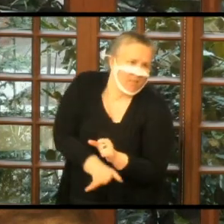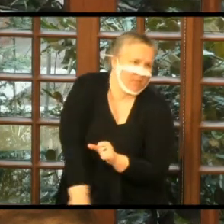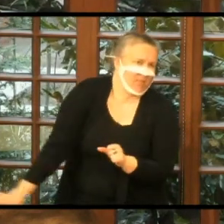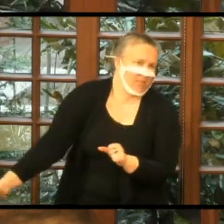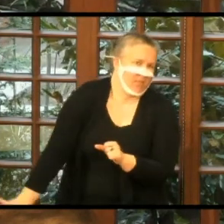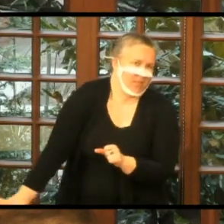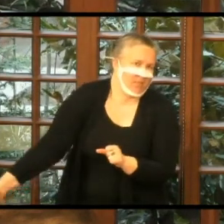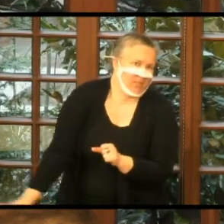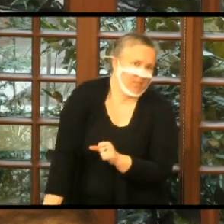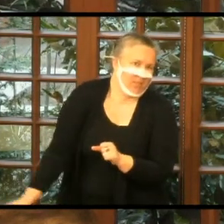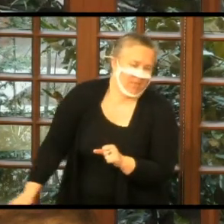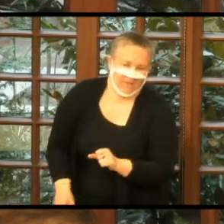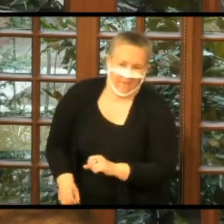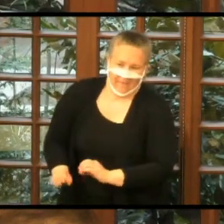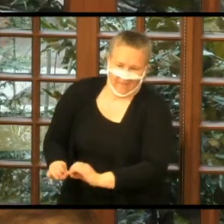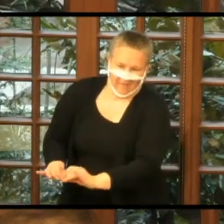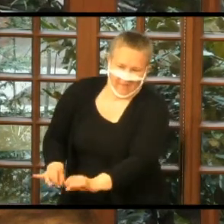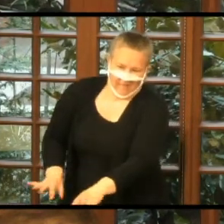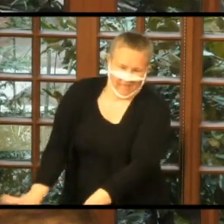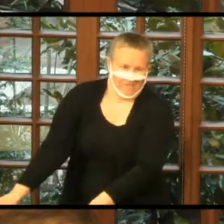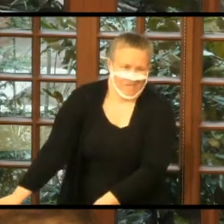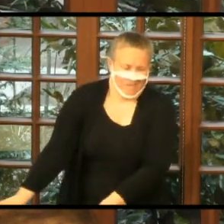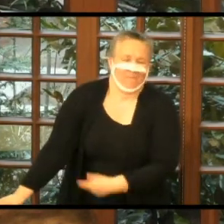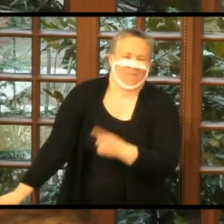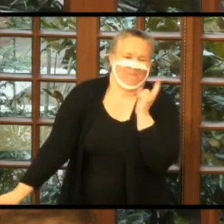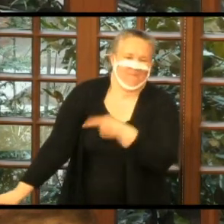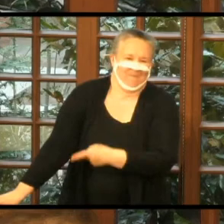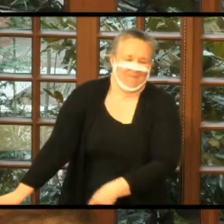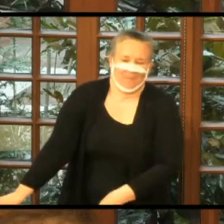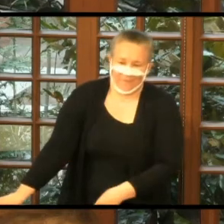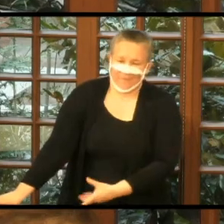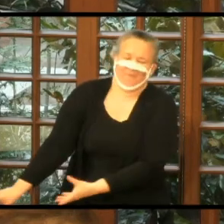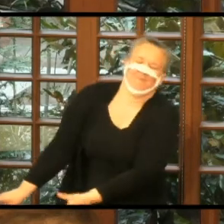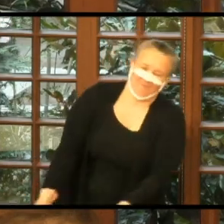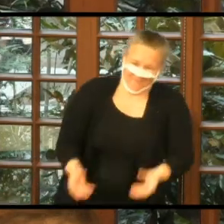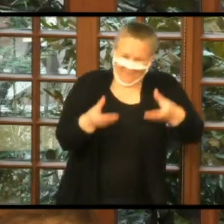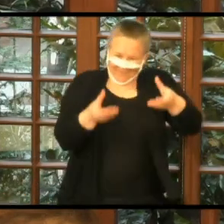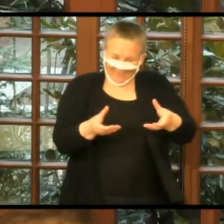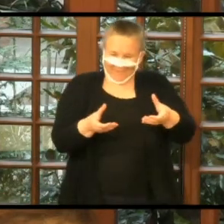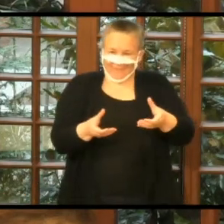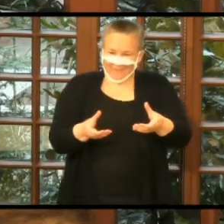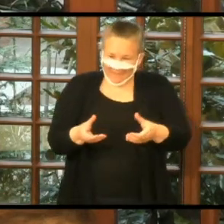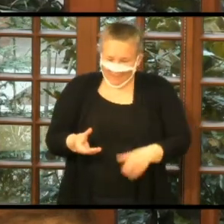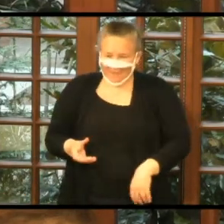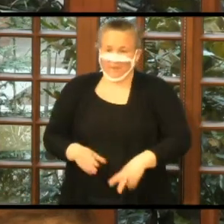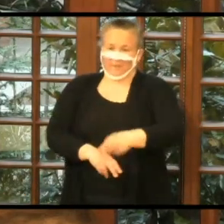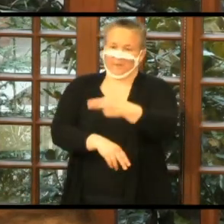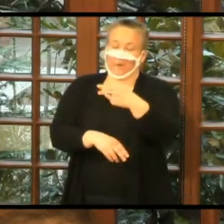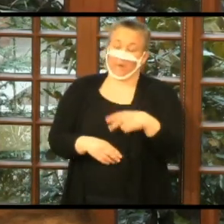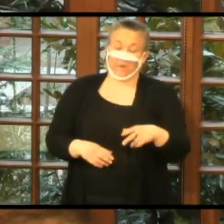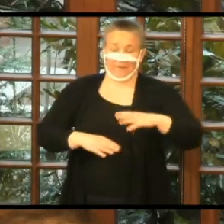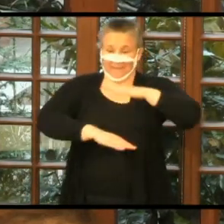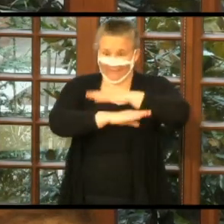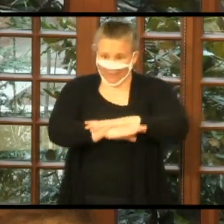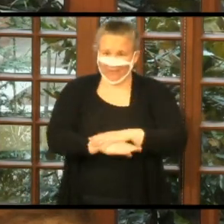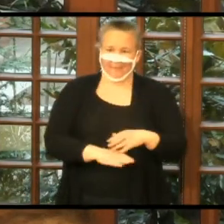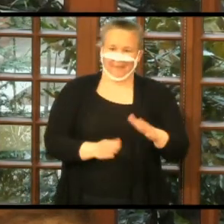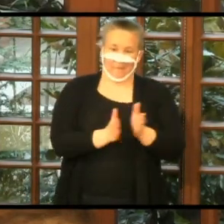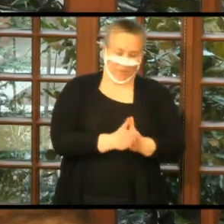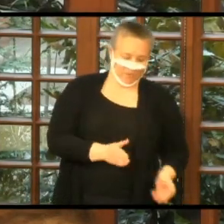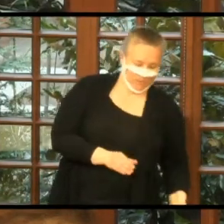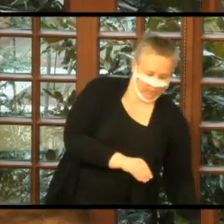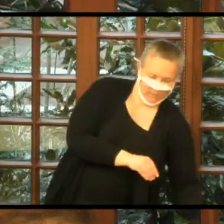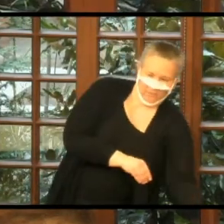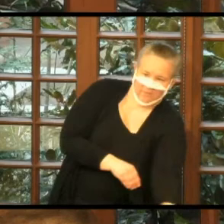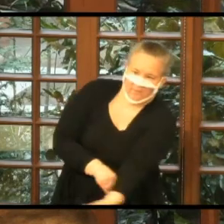dust bunny depths. Bingo. He places thick stacks of phone books under each leg of the dining table. He gets an extra large